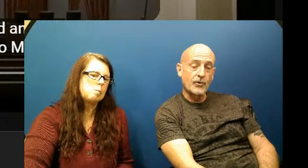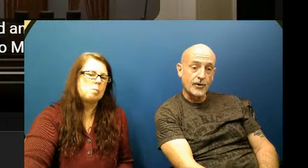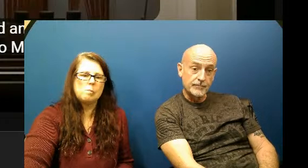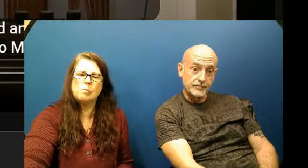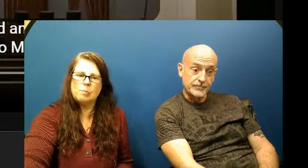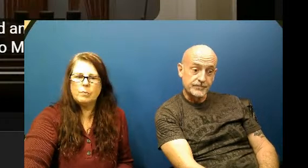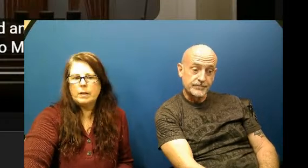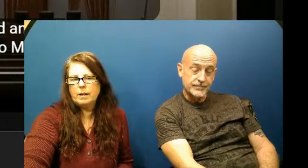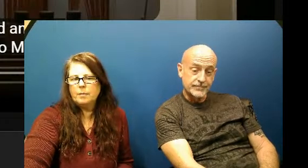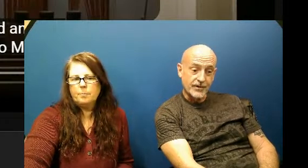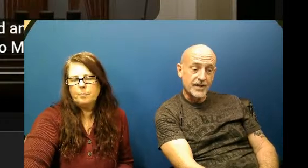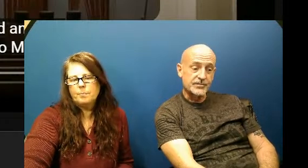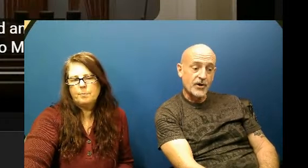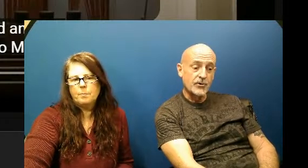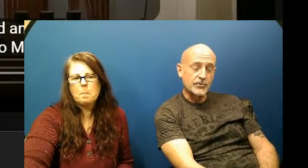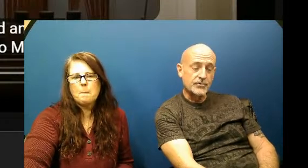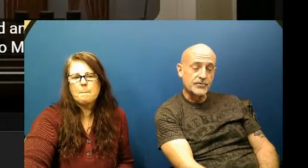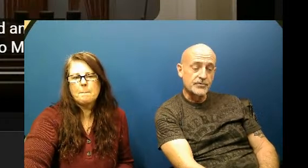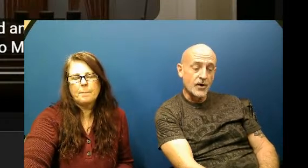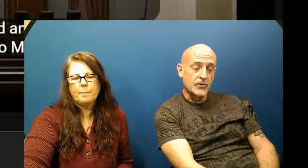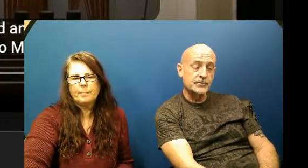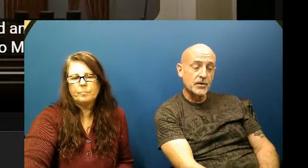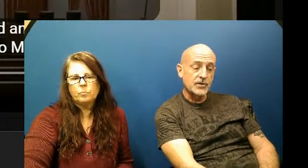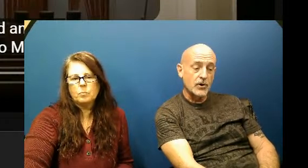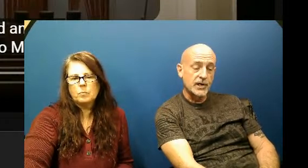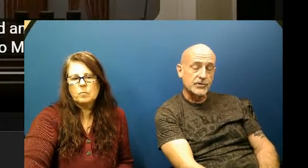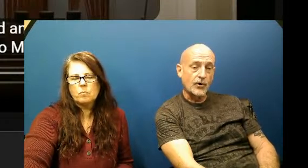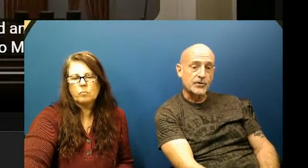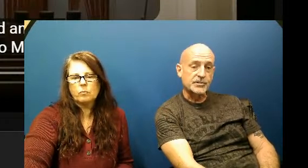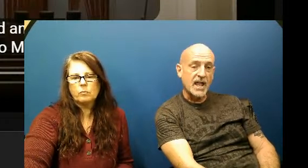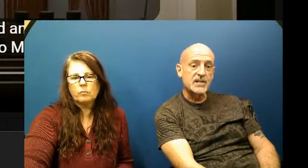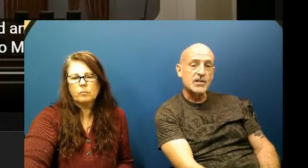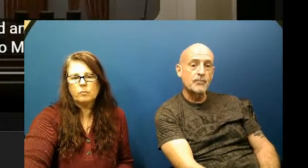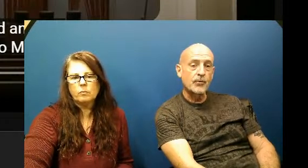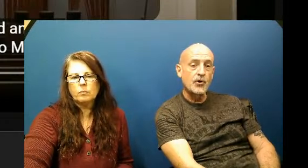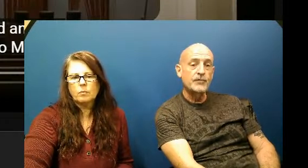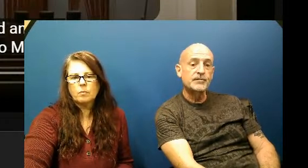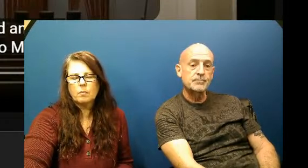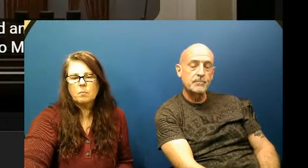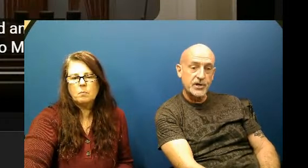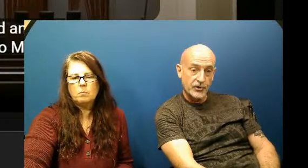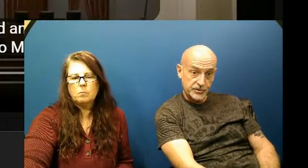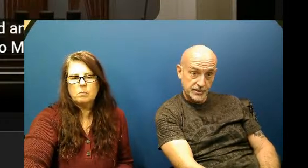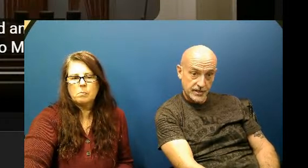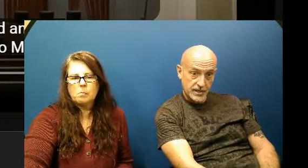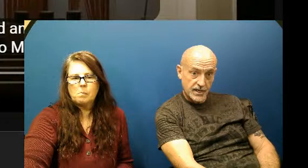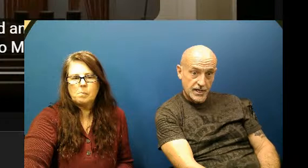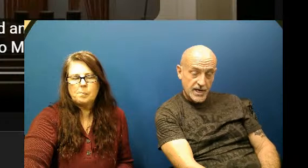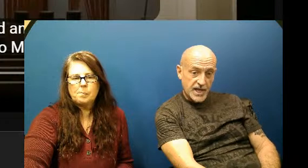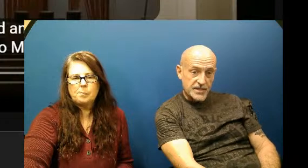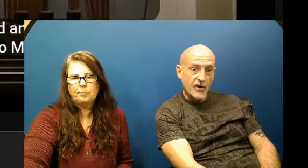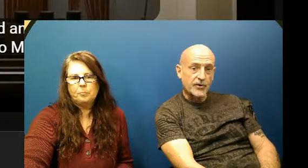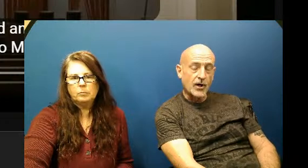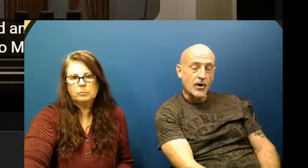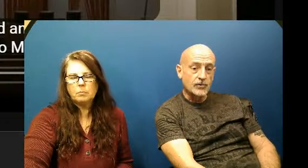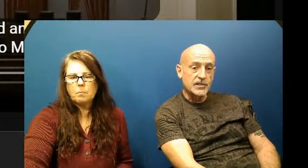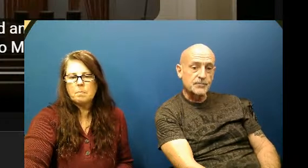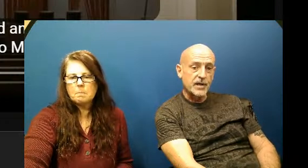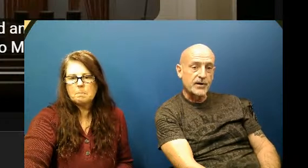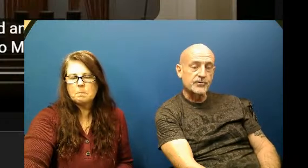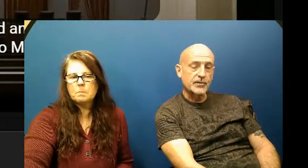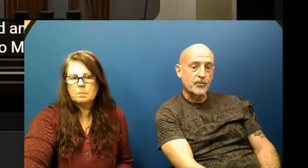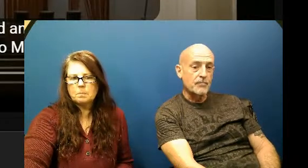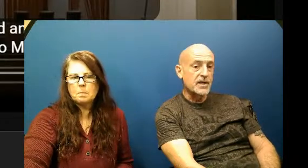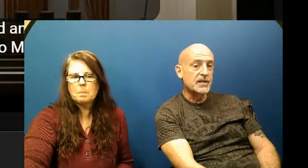Supreme Court. Yeah. All right. So those attorneys are state approved speakers, and they are the only